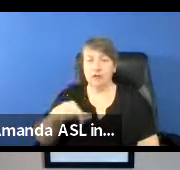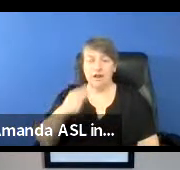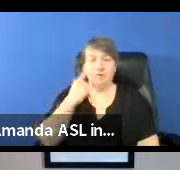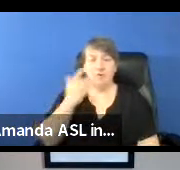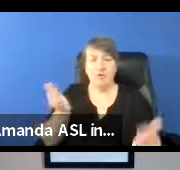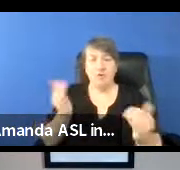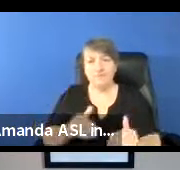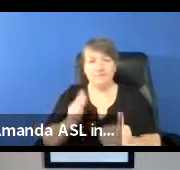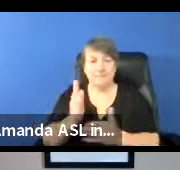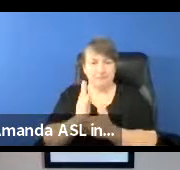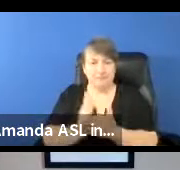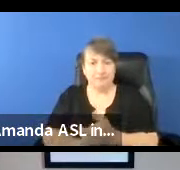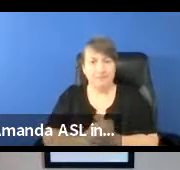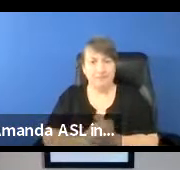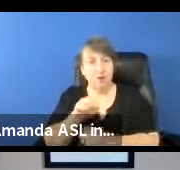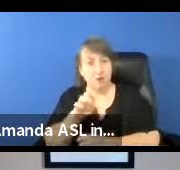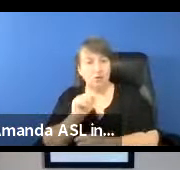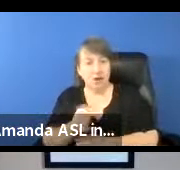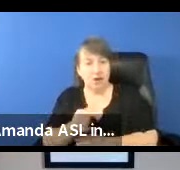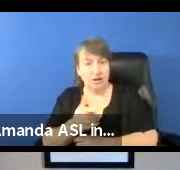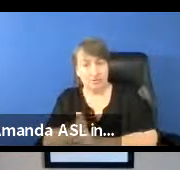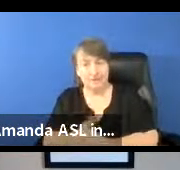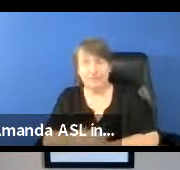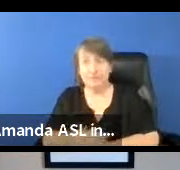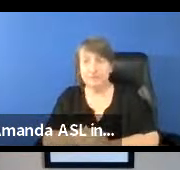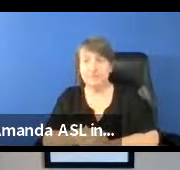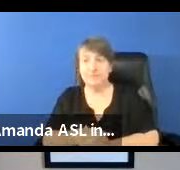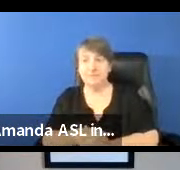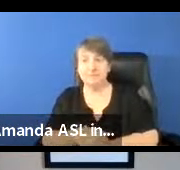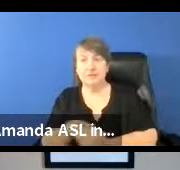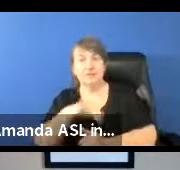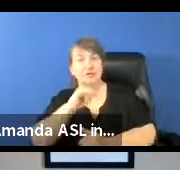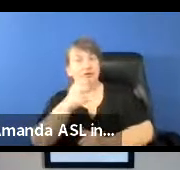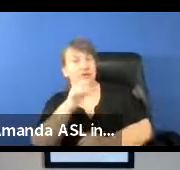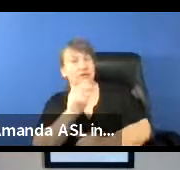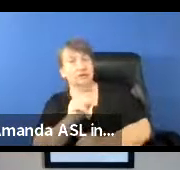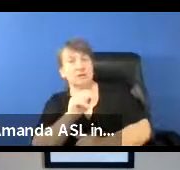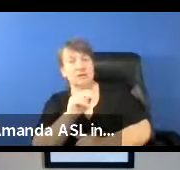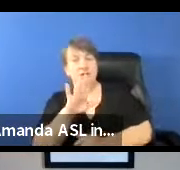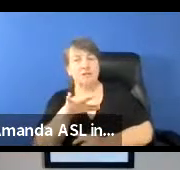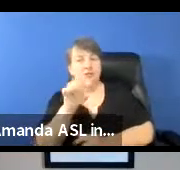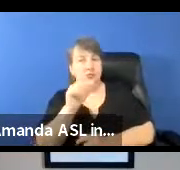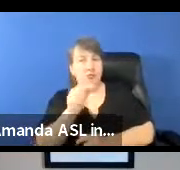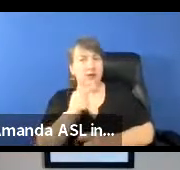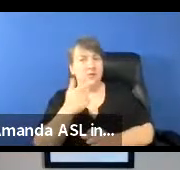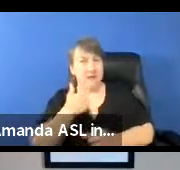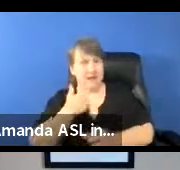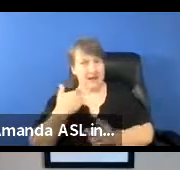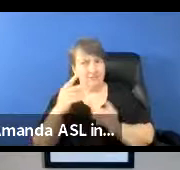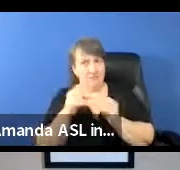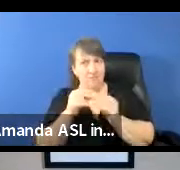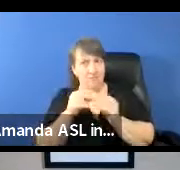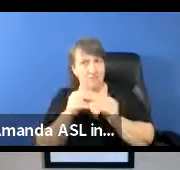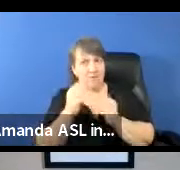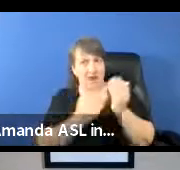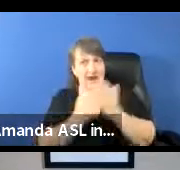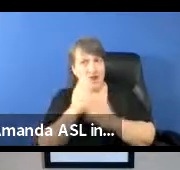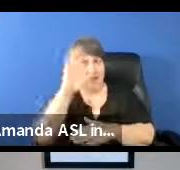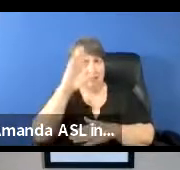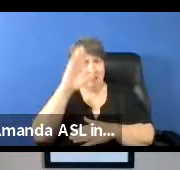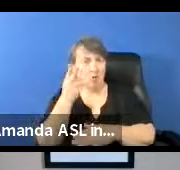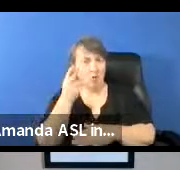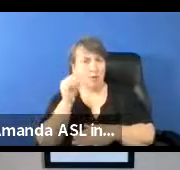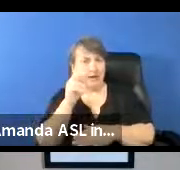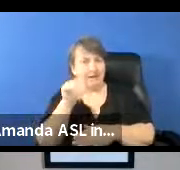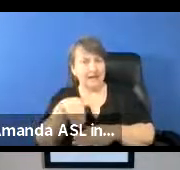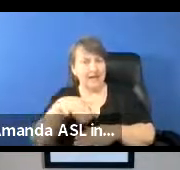next section. Greg? Greg, if Lynn, we did have one more hand up. Whitney, you haven't had a chance